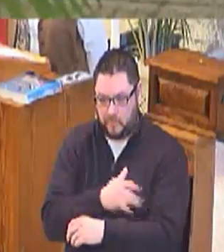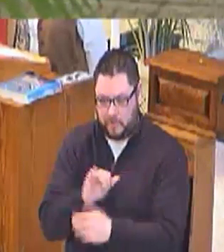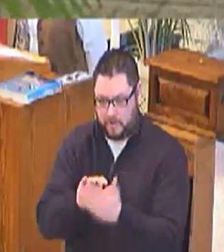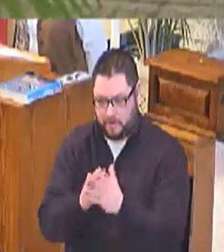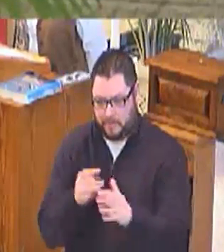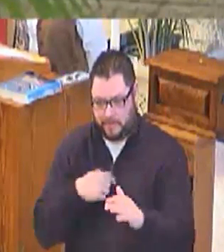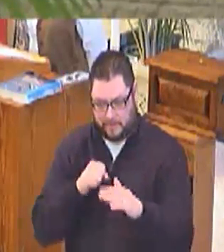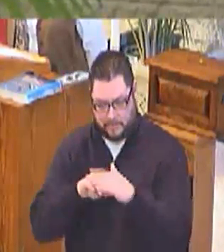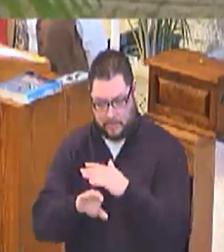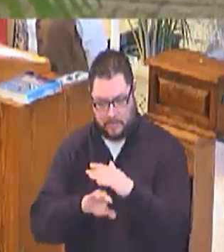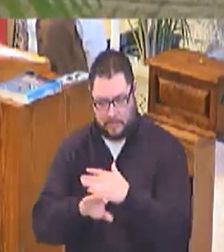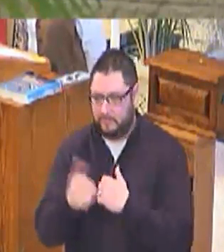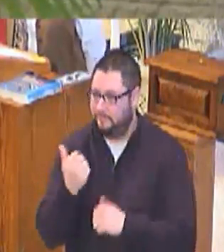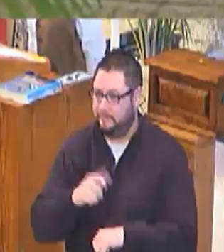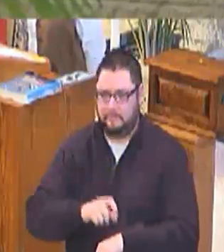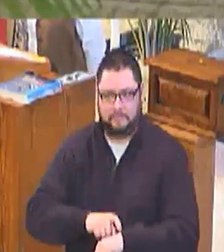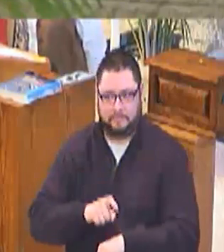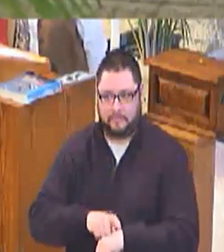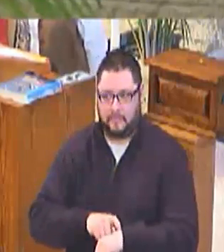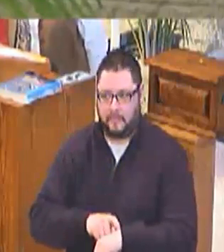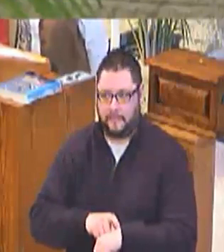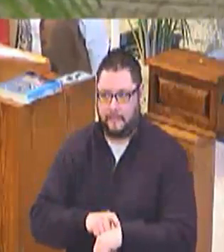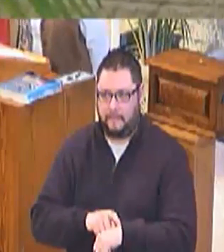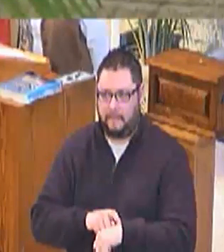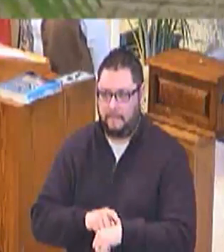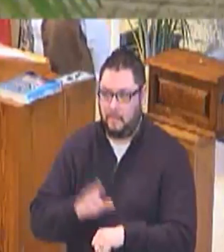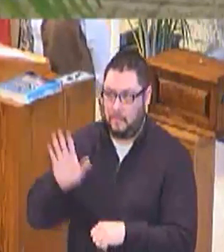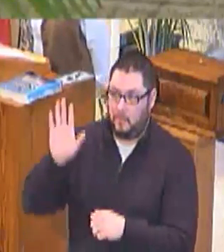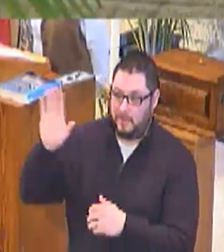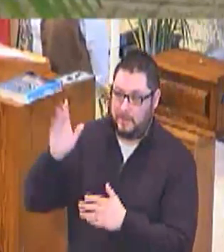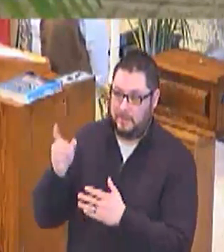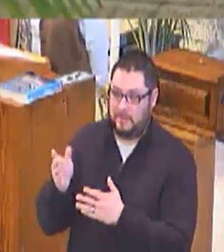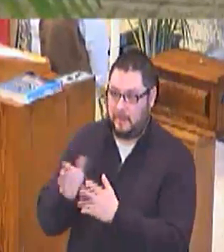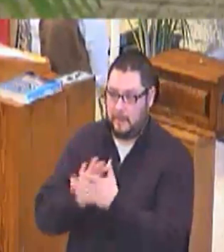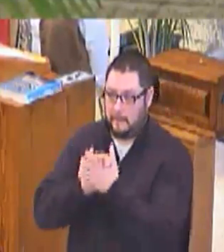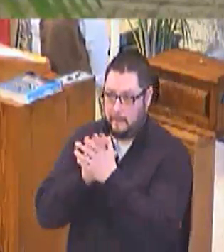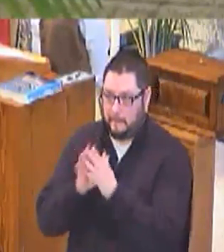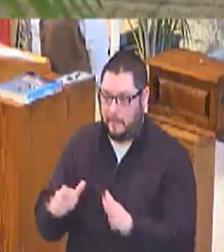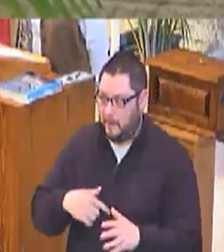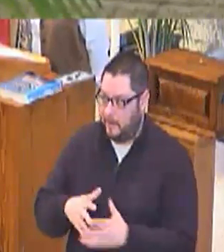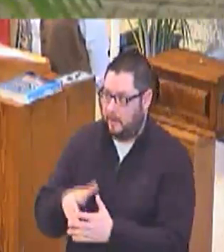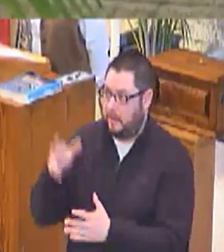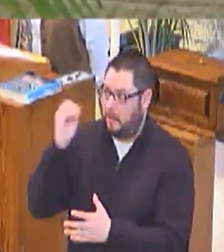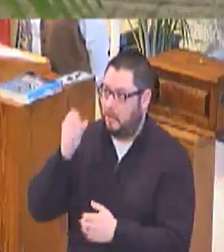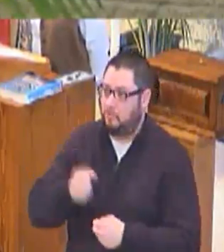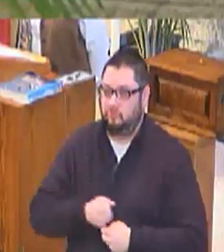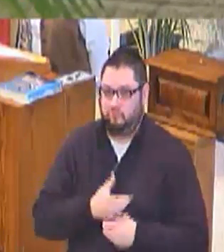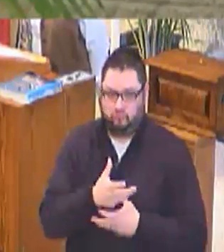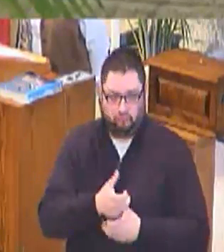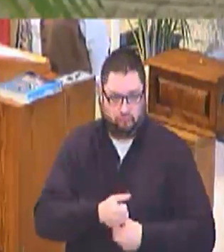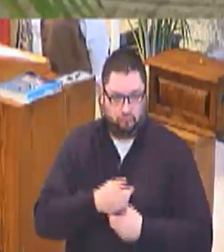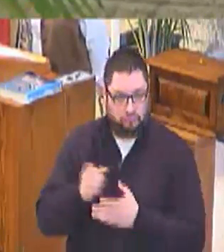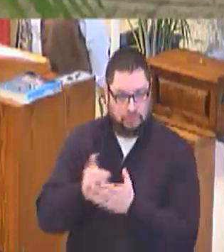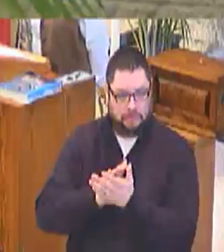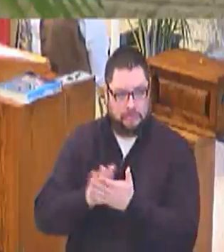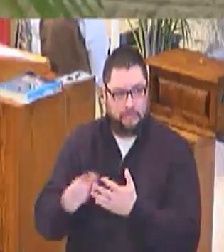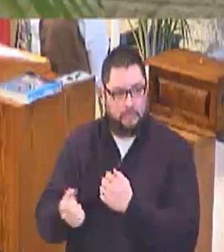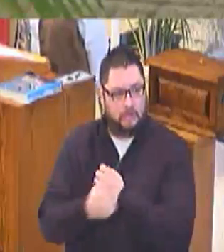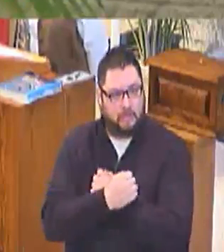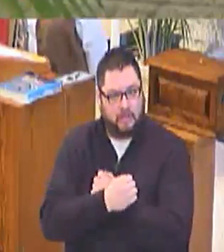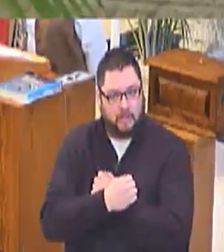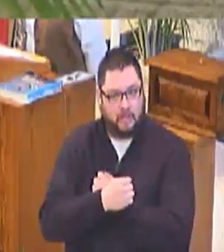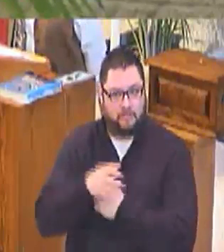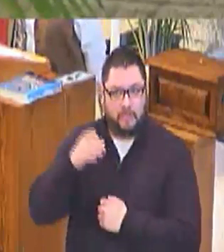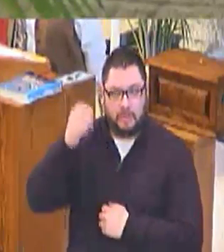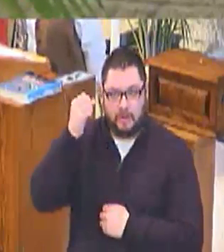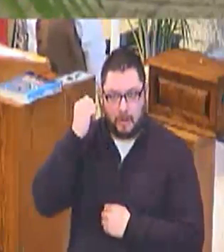time. Through divine peace, I learn to express divine love and